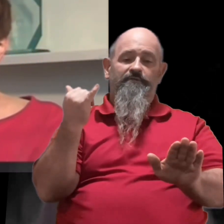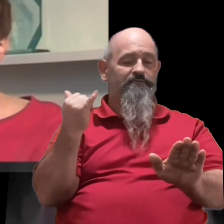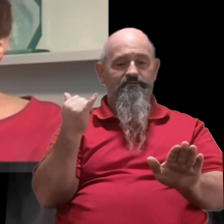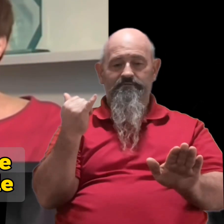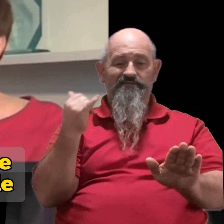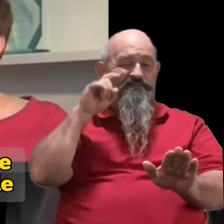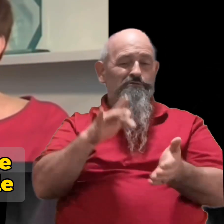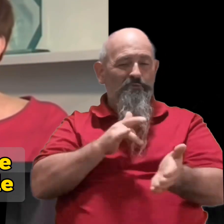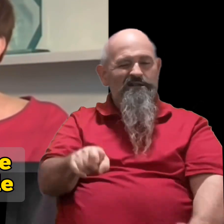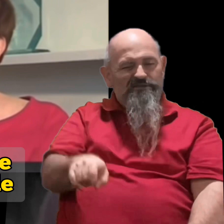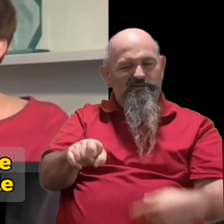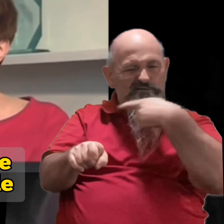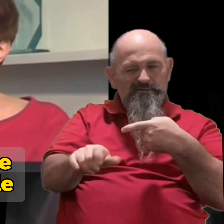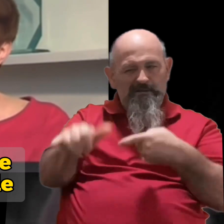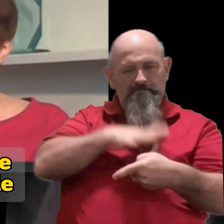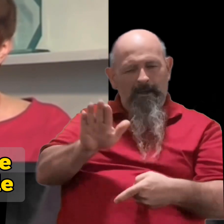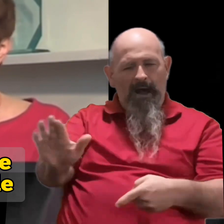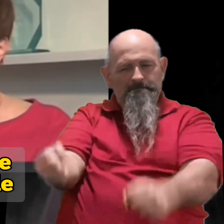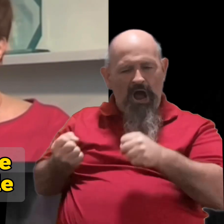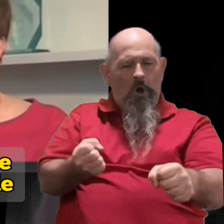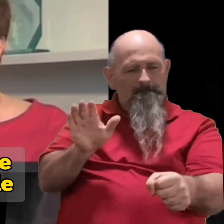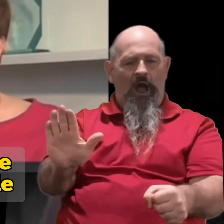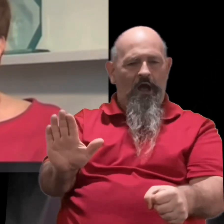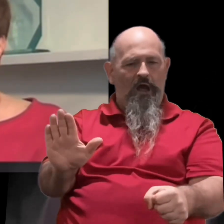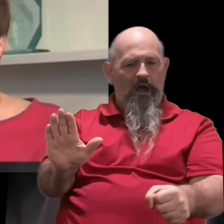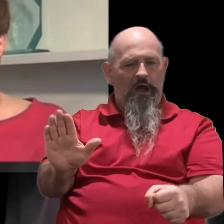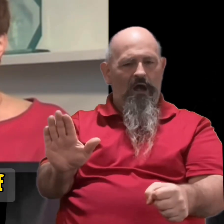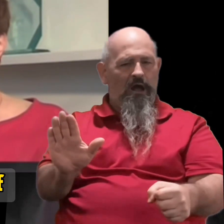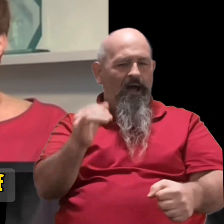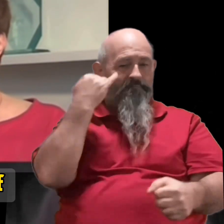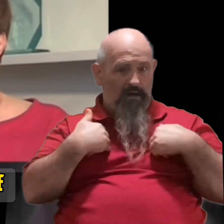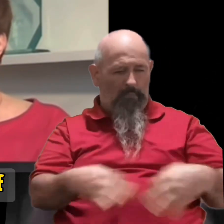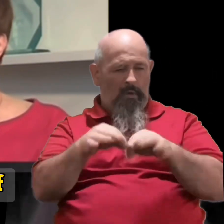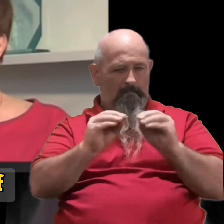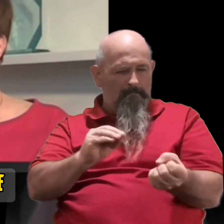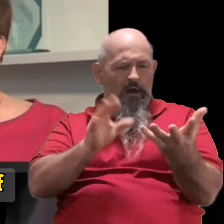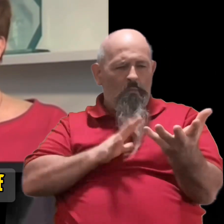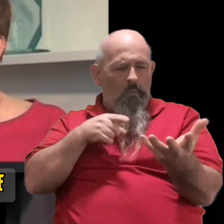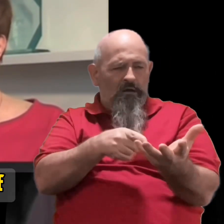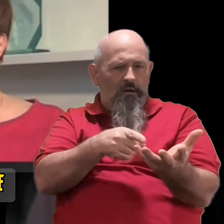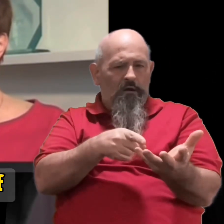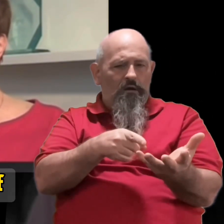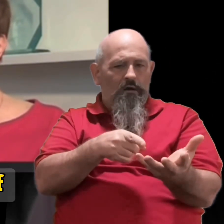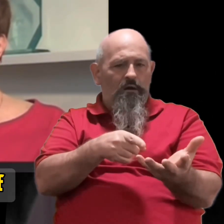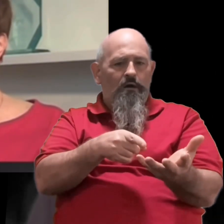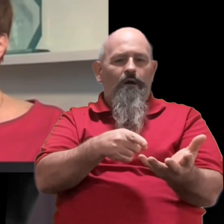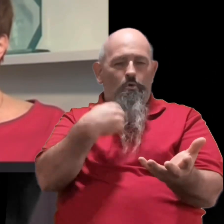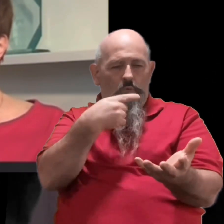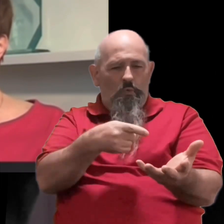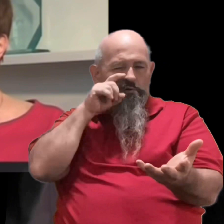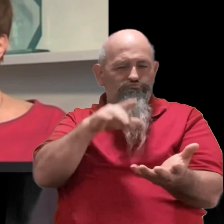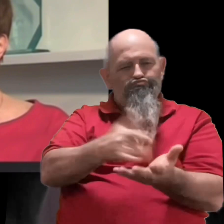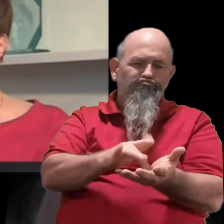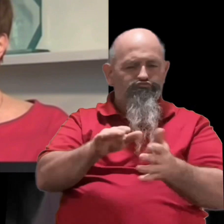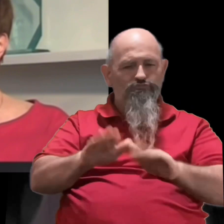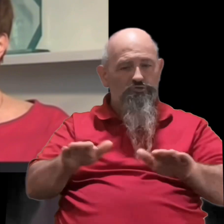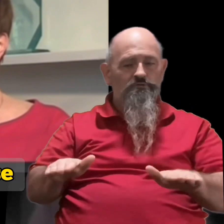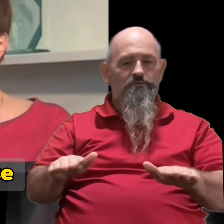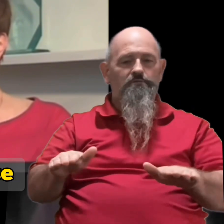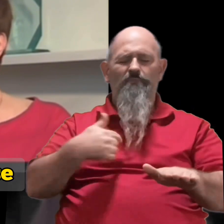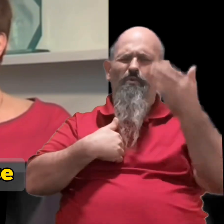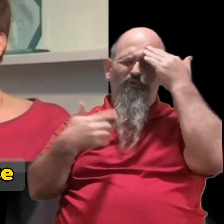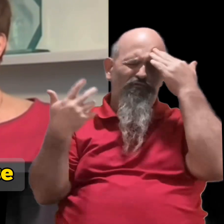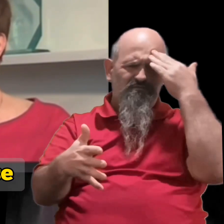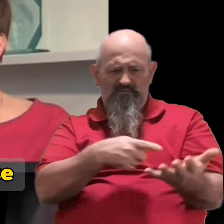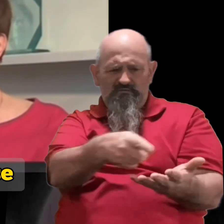because sexual abuse had to be under the guise of male power. And if I had a significant number of women who were sexually abusing children, and